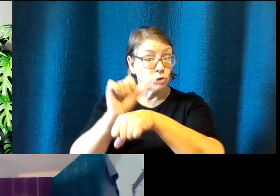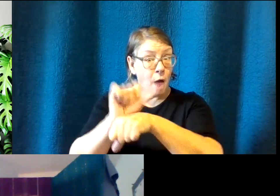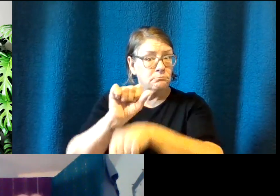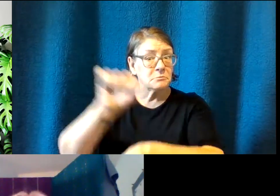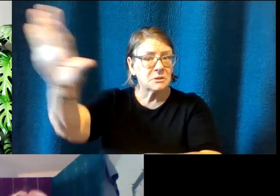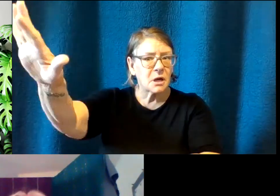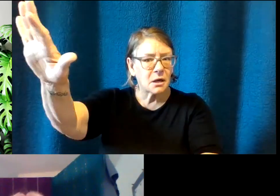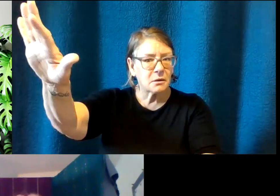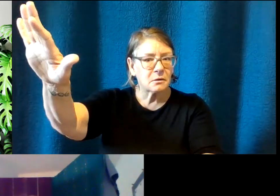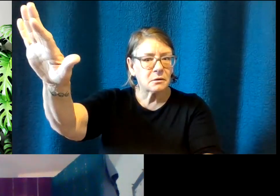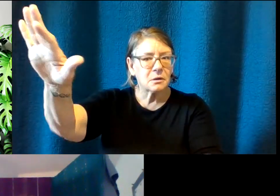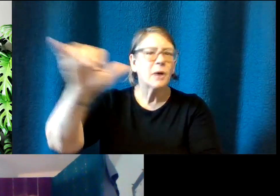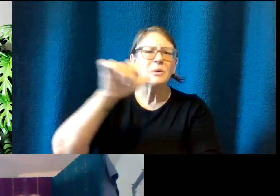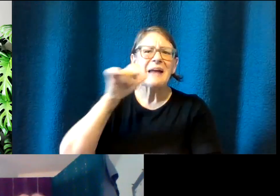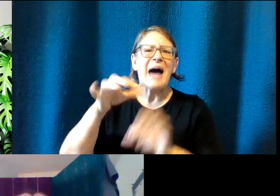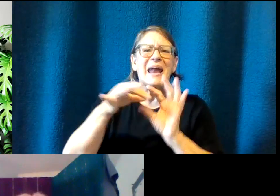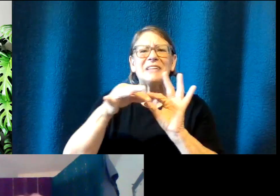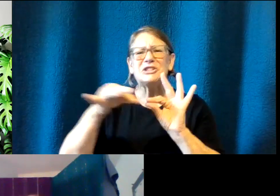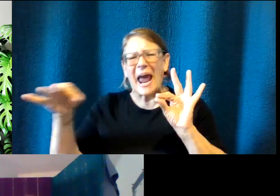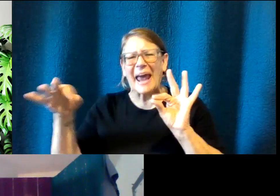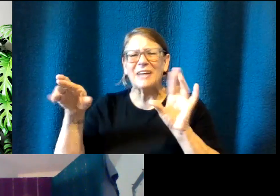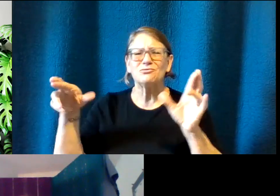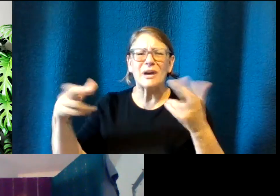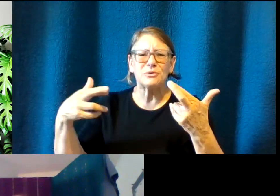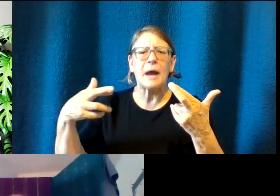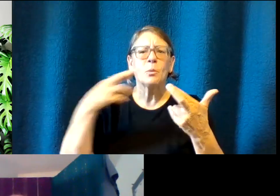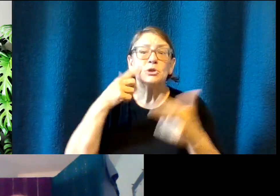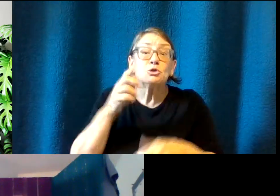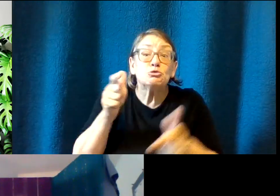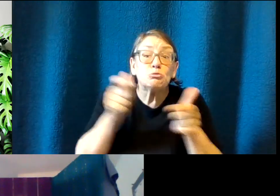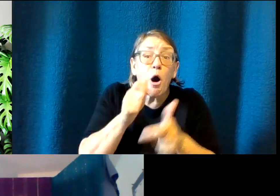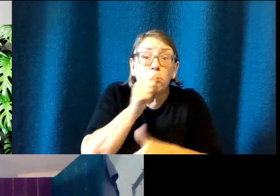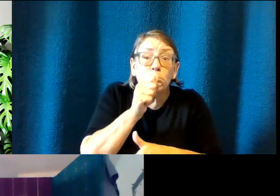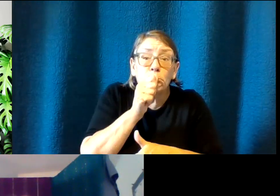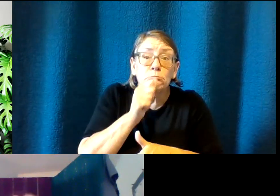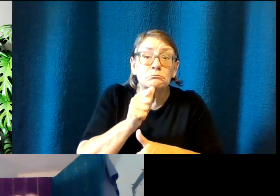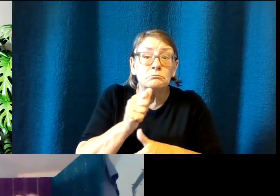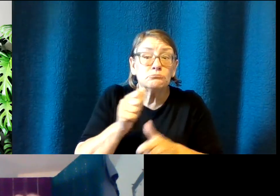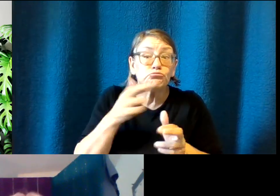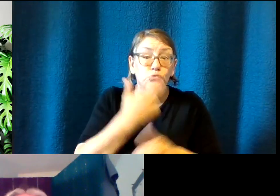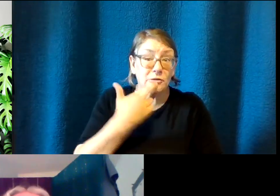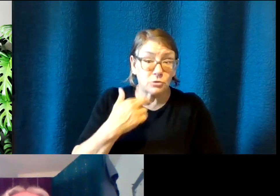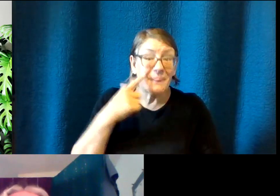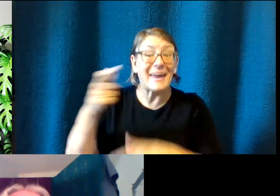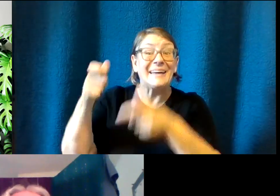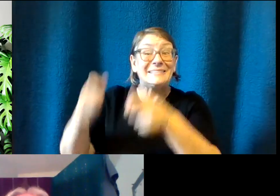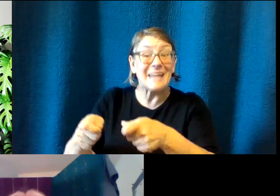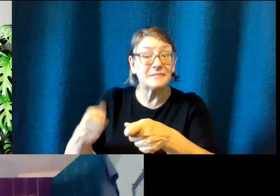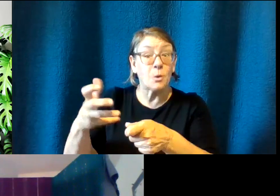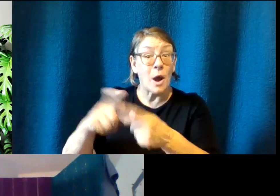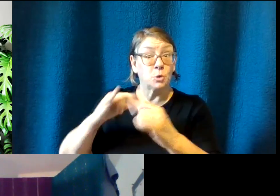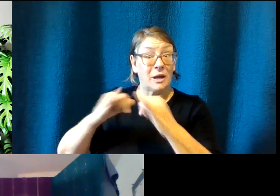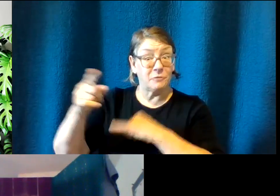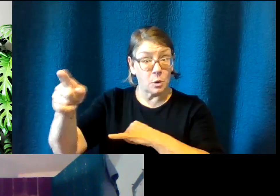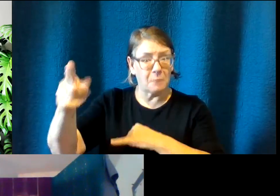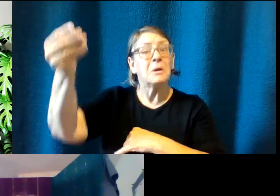it was not at a chain restaurant. It was at a small restaurant. And so they texted him and they wanted to interview him, and he